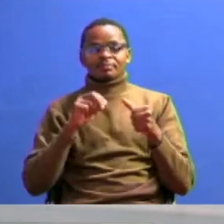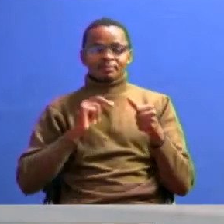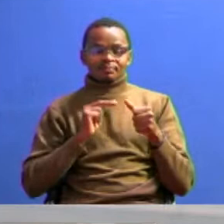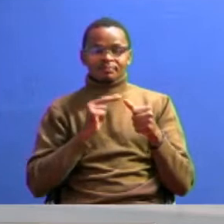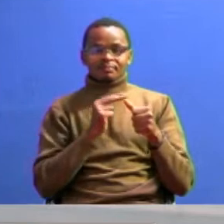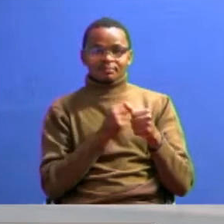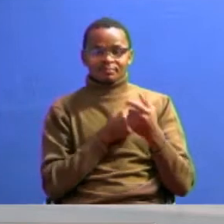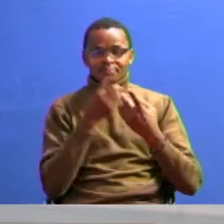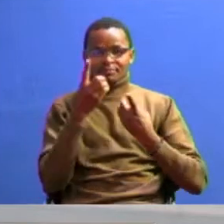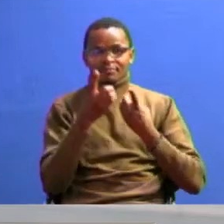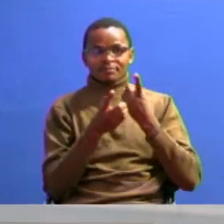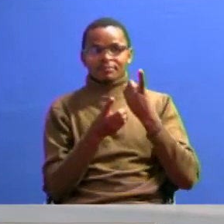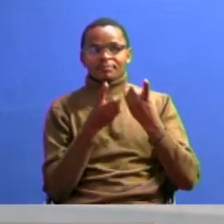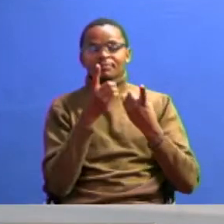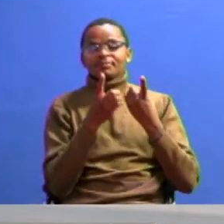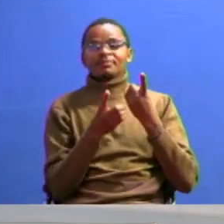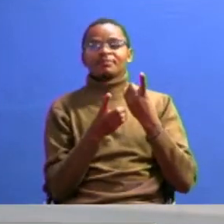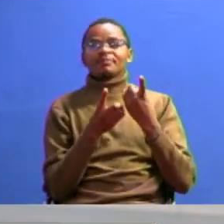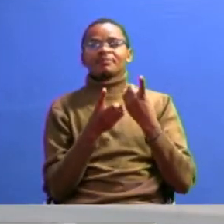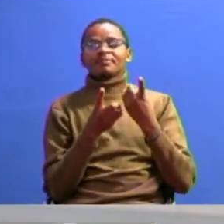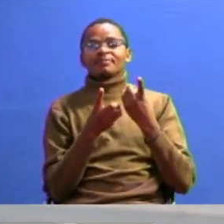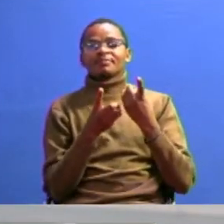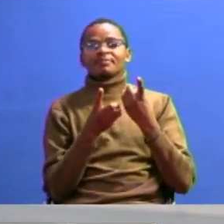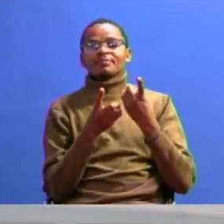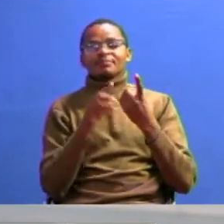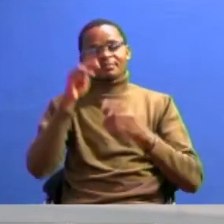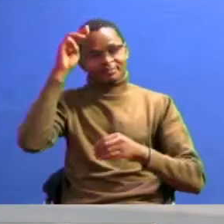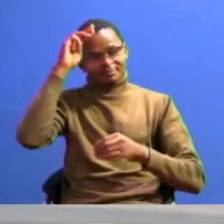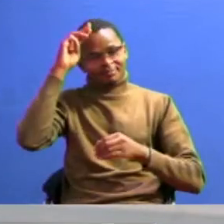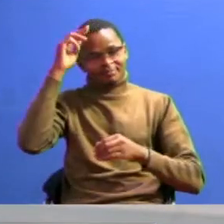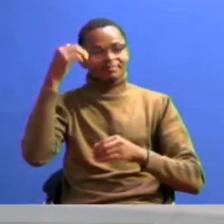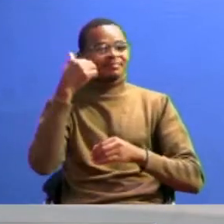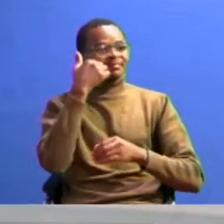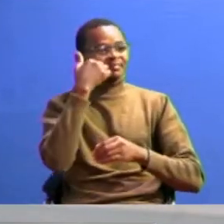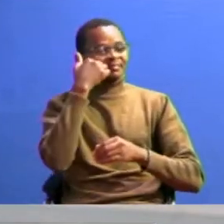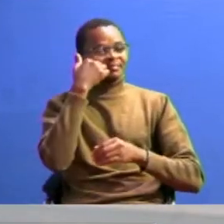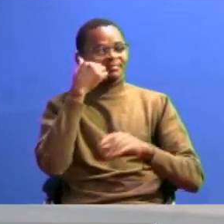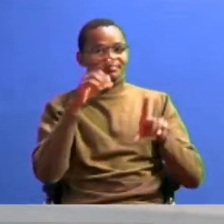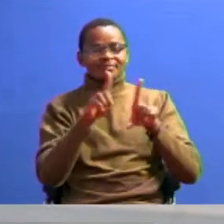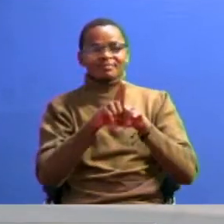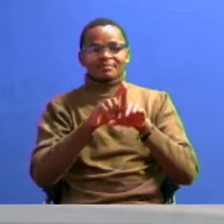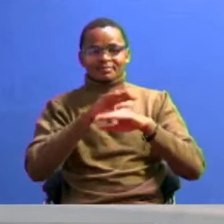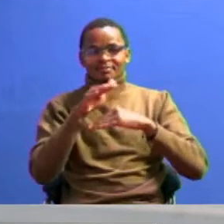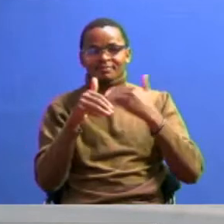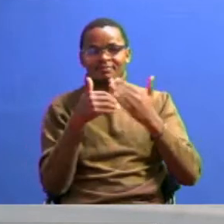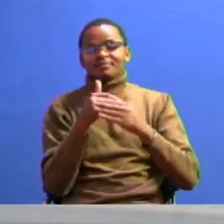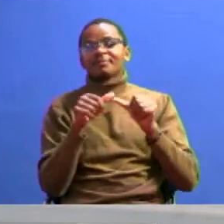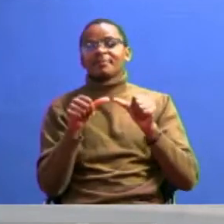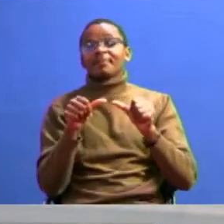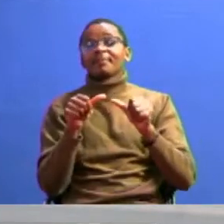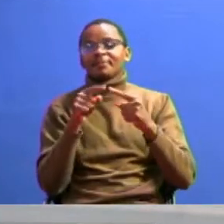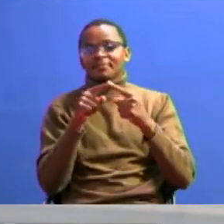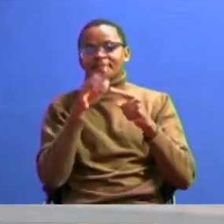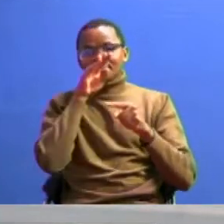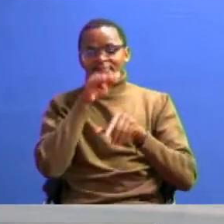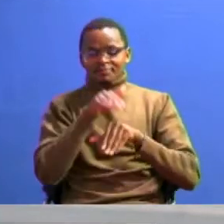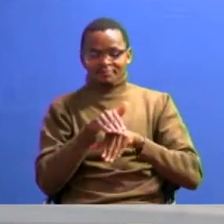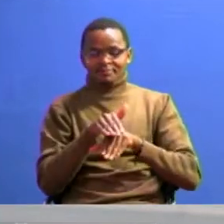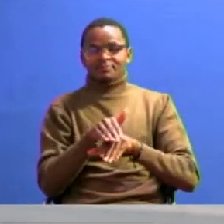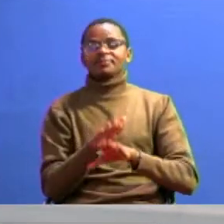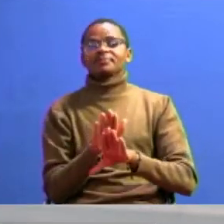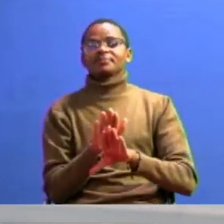the discussion on mental illness and mental health as a whole. We shall continue to be following up with